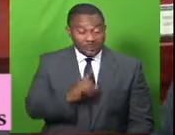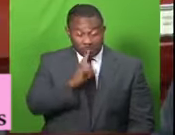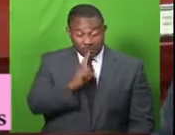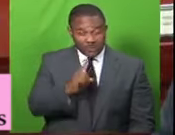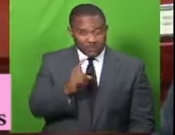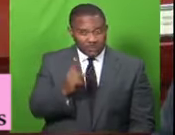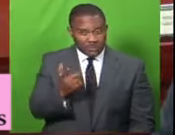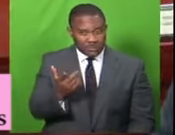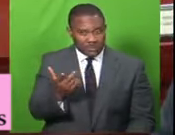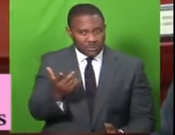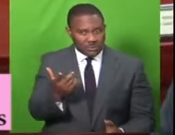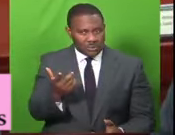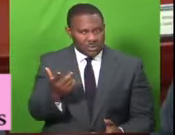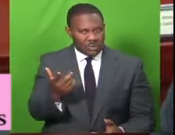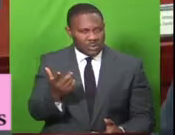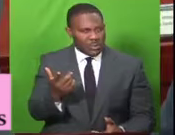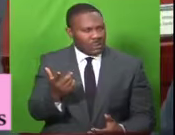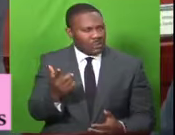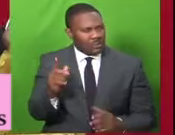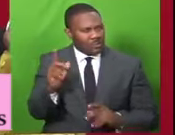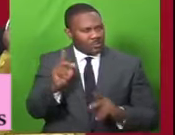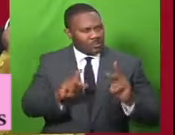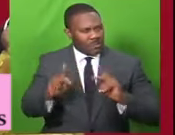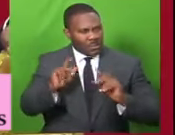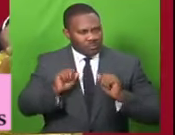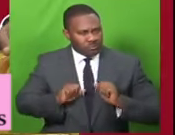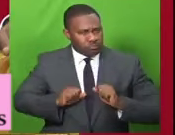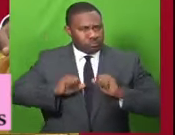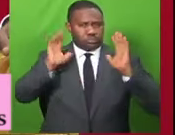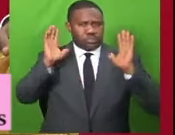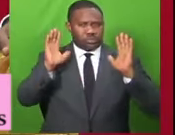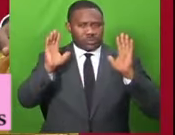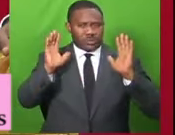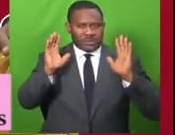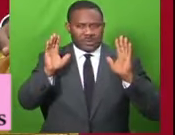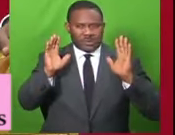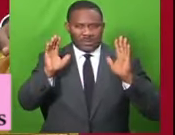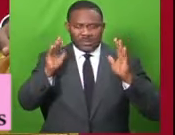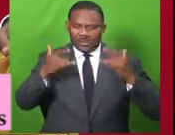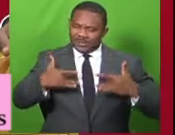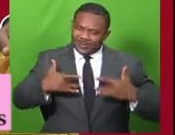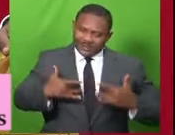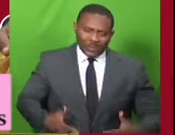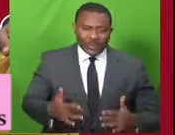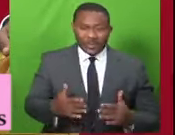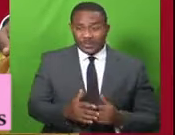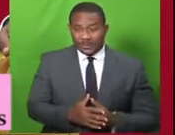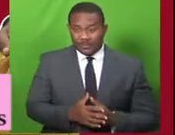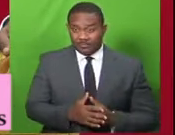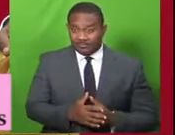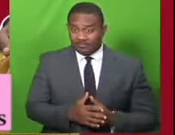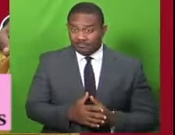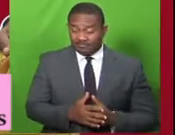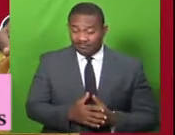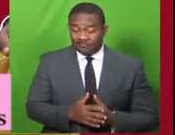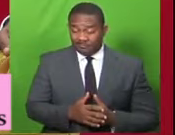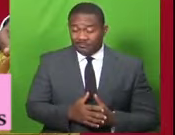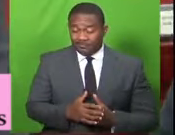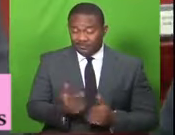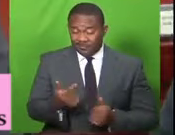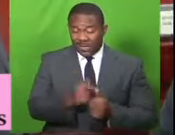a widespread of despair and disenchantment among our people. Millions of